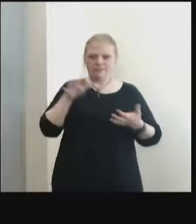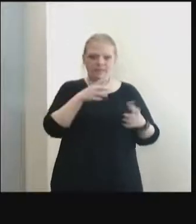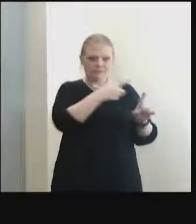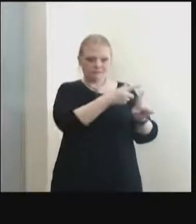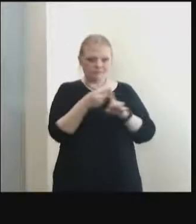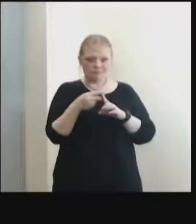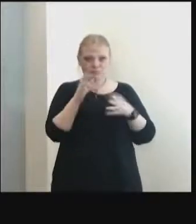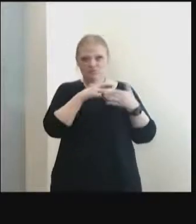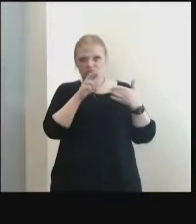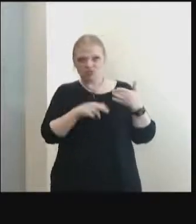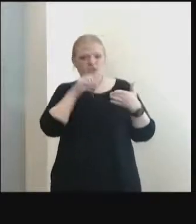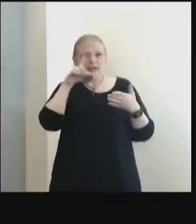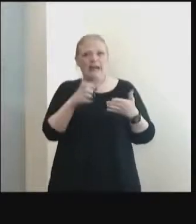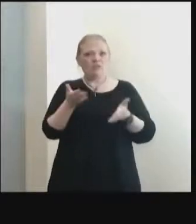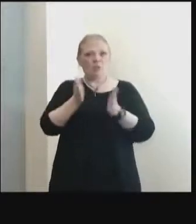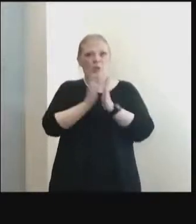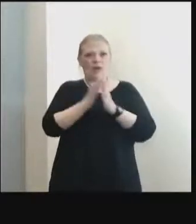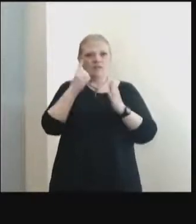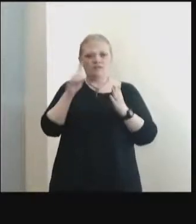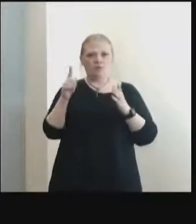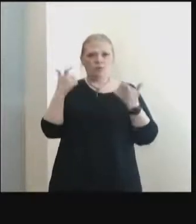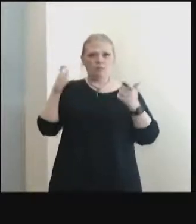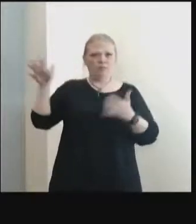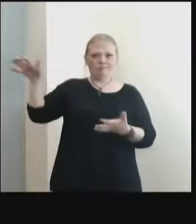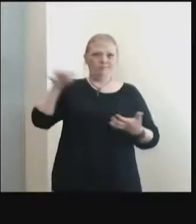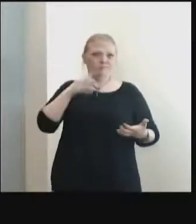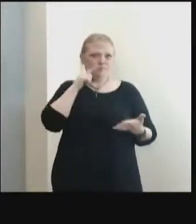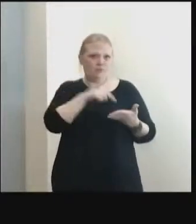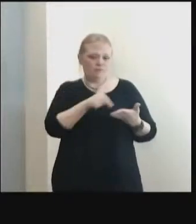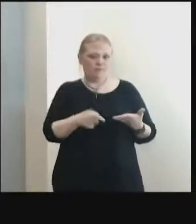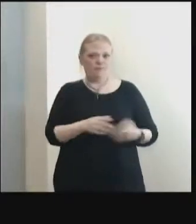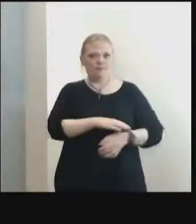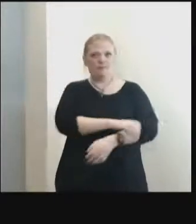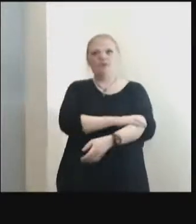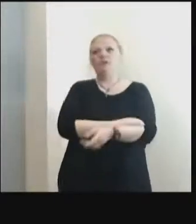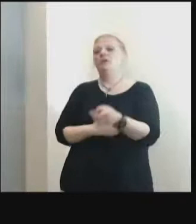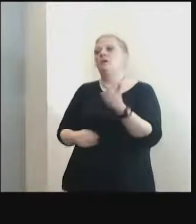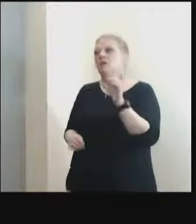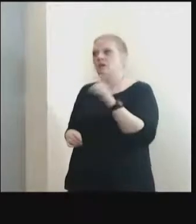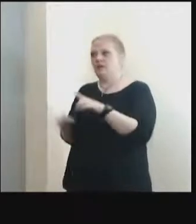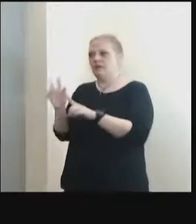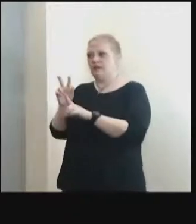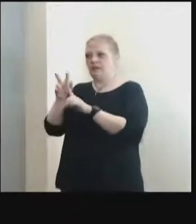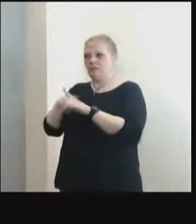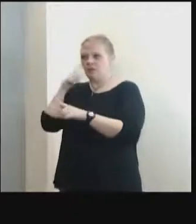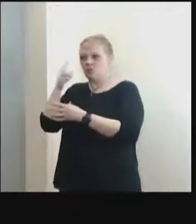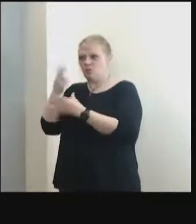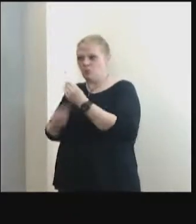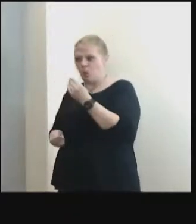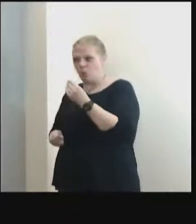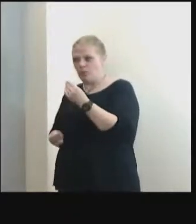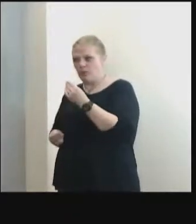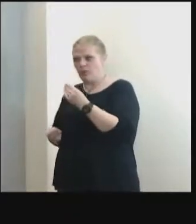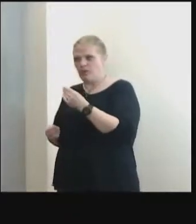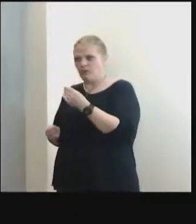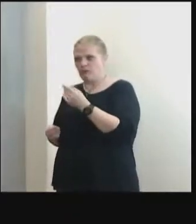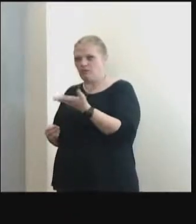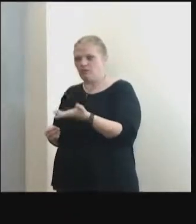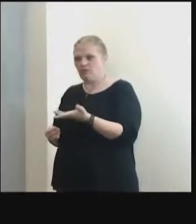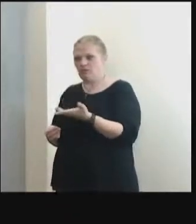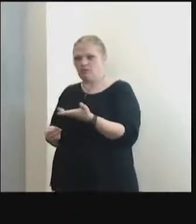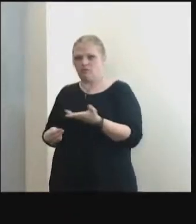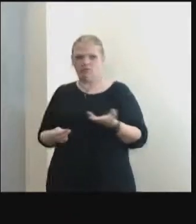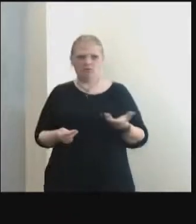a result, we didn't need to ask for as many for the upcoming week. And does that apply just to Moderna or both Moderna and Pfizer? You just don't need as